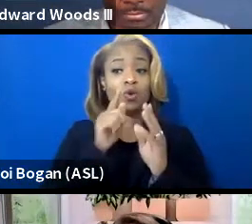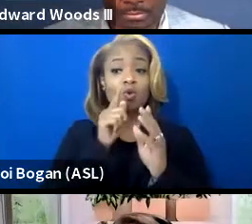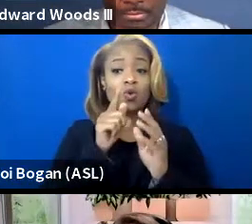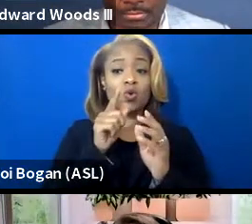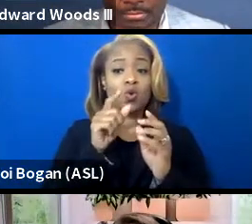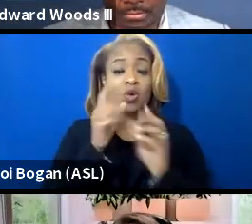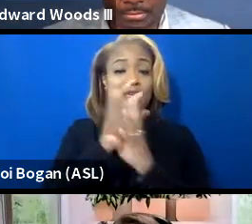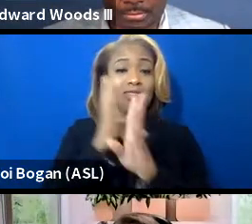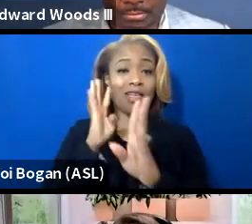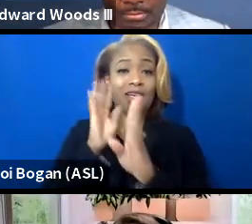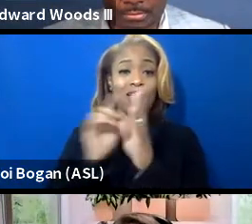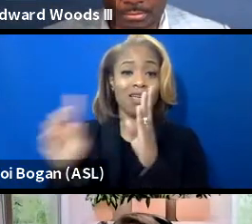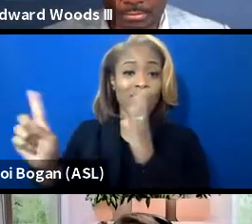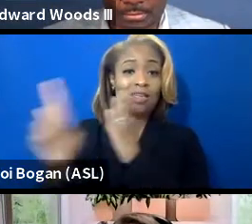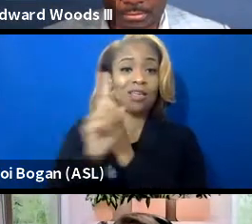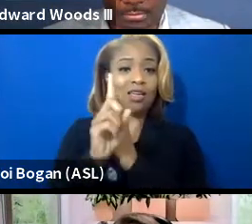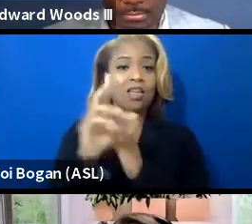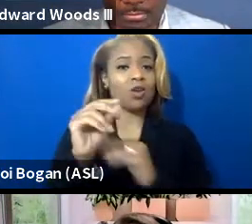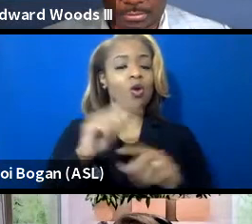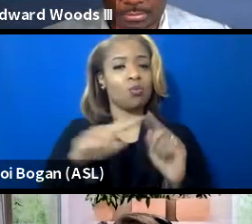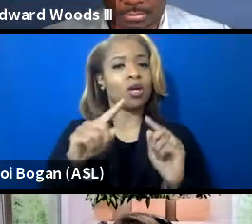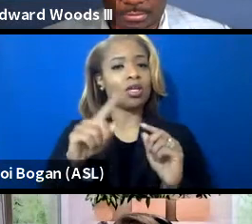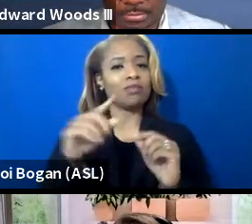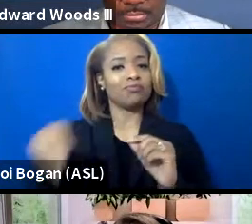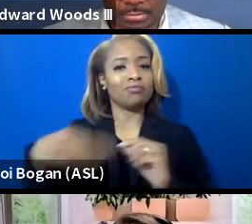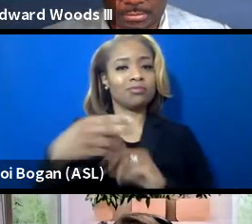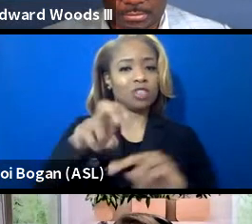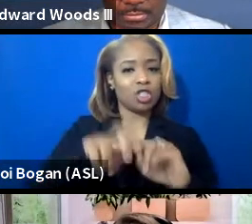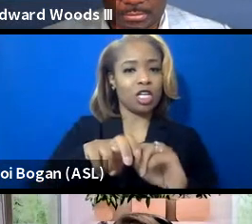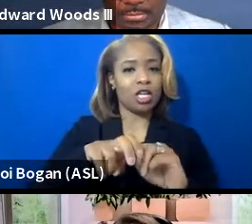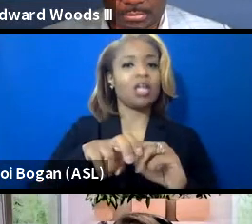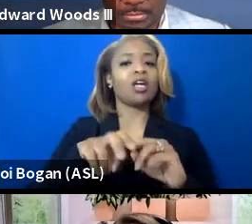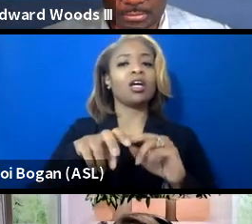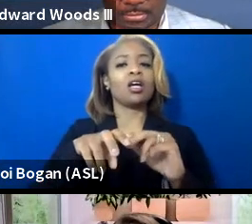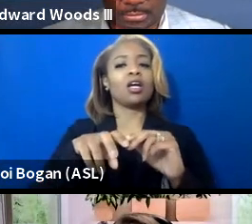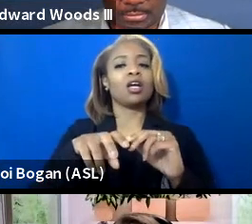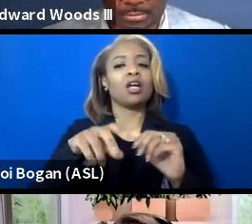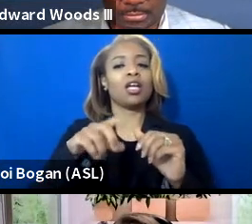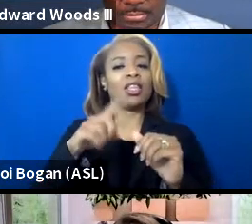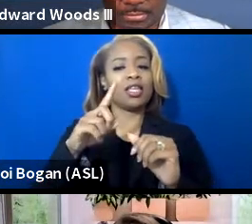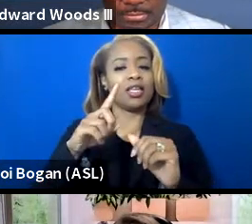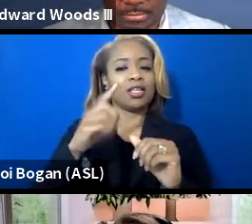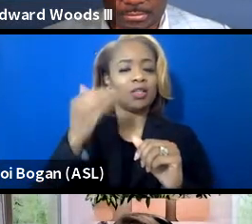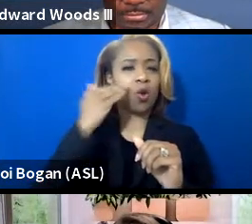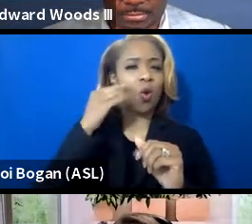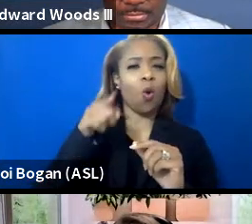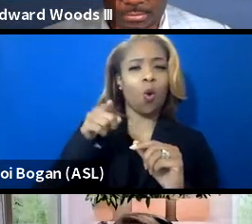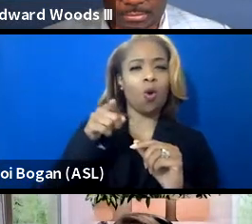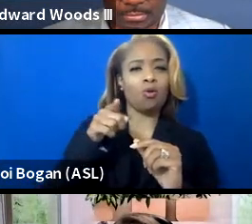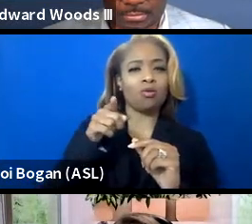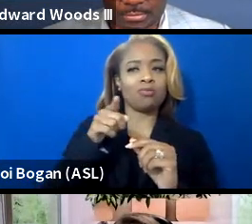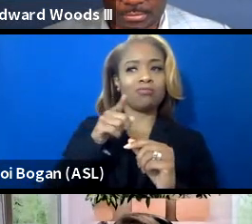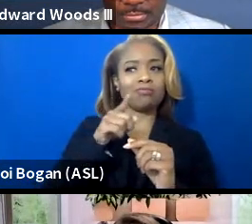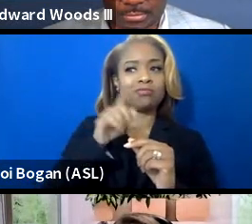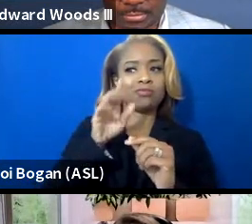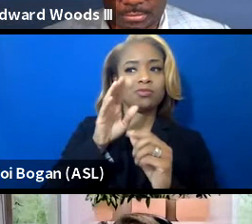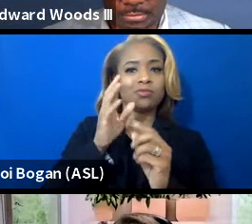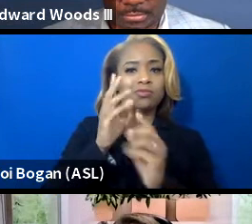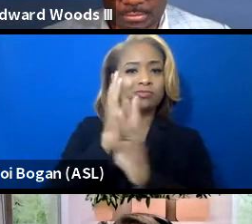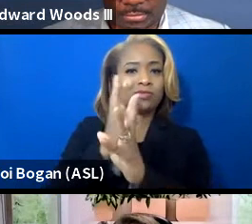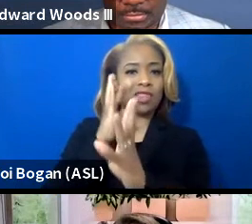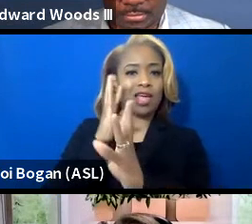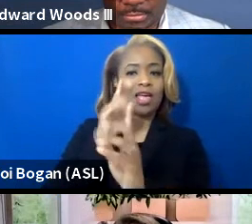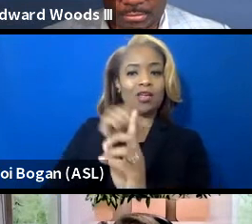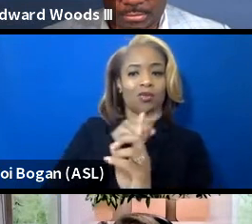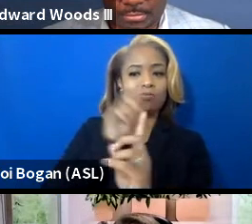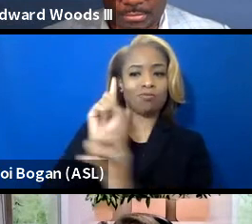would be provision of a chair and note the place in line so their place wouldn't be lost. So the ADA does not